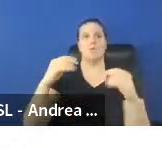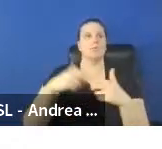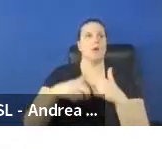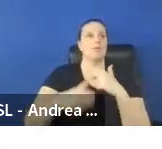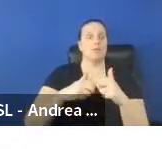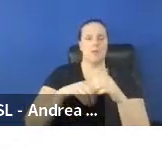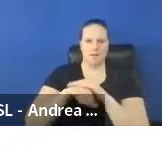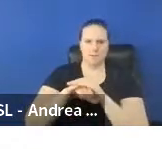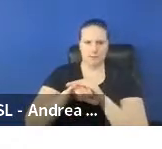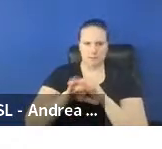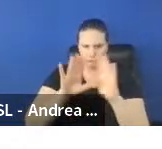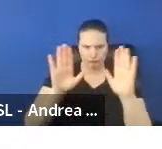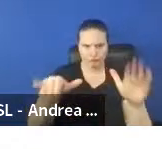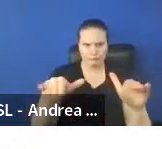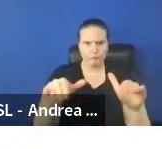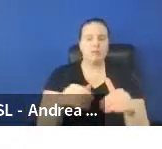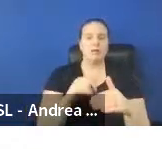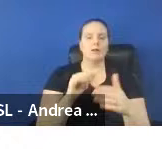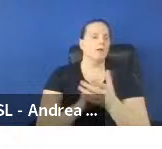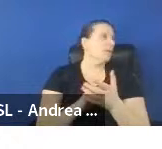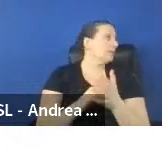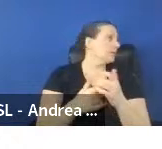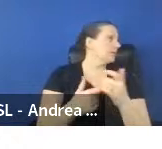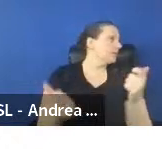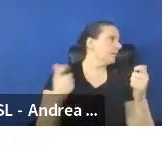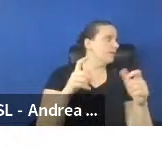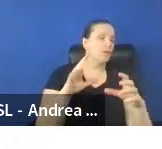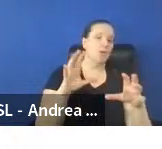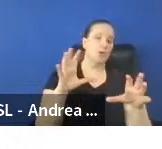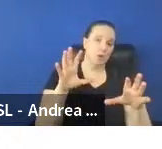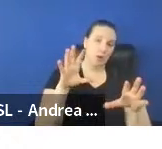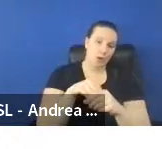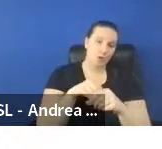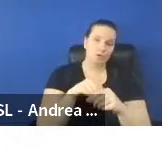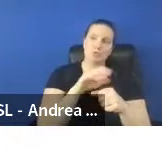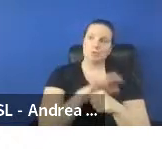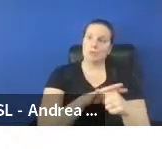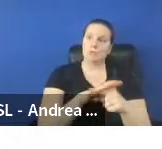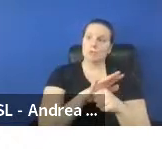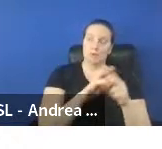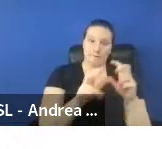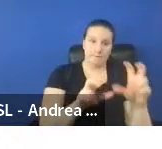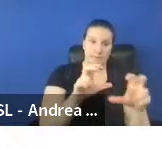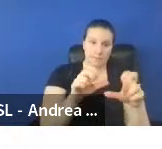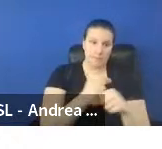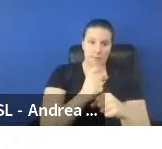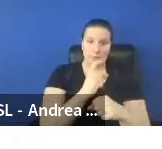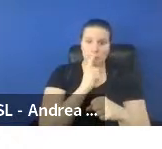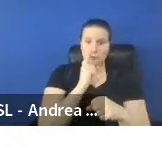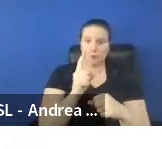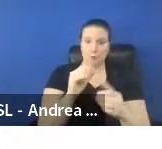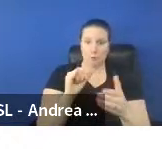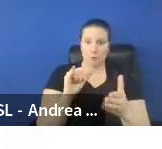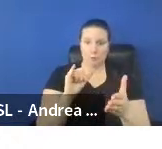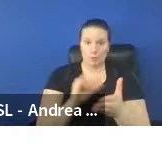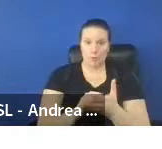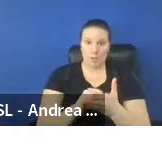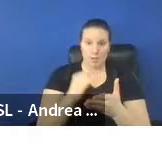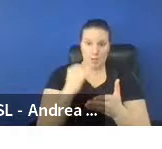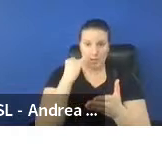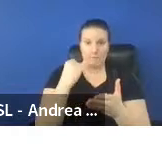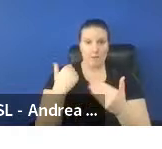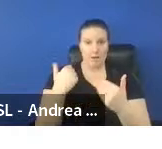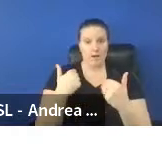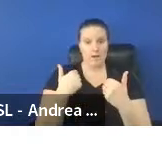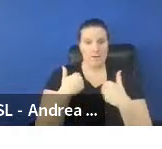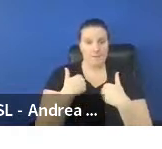will be a part of a larger regional investment to make sure that if I